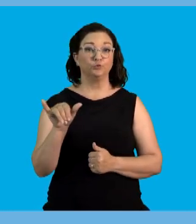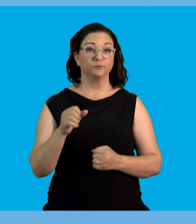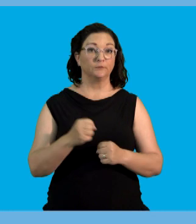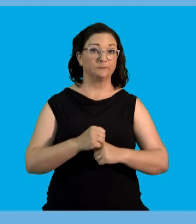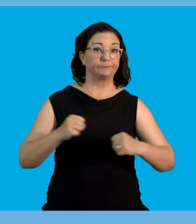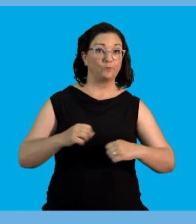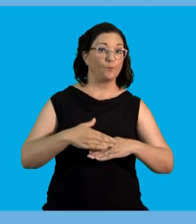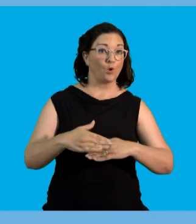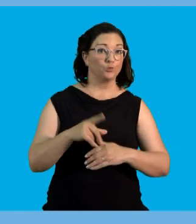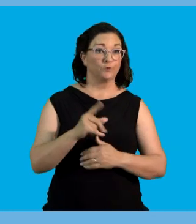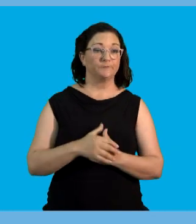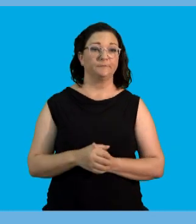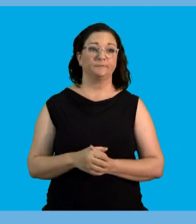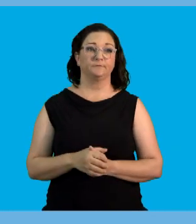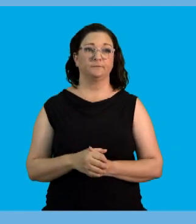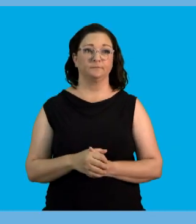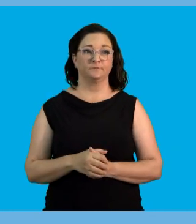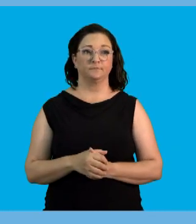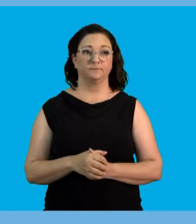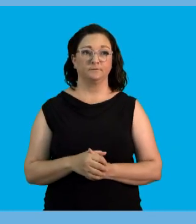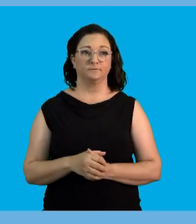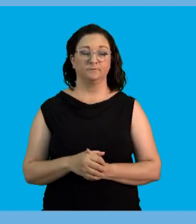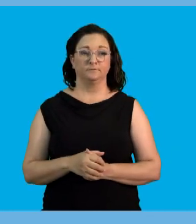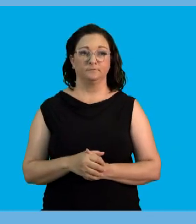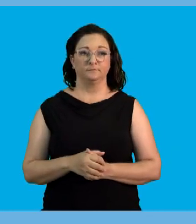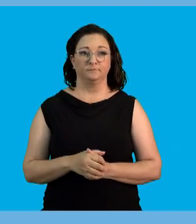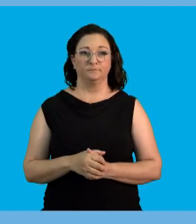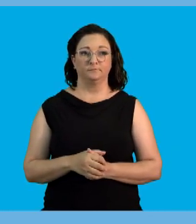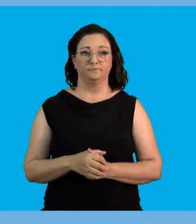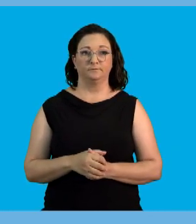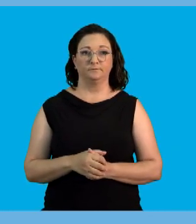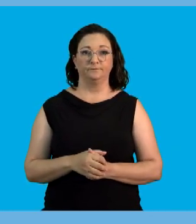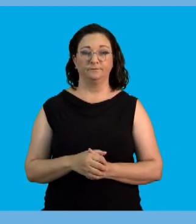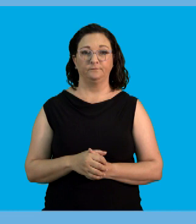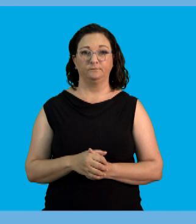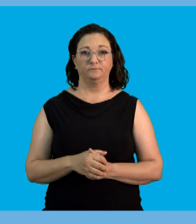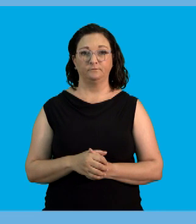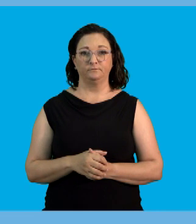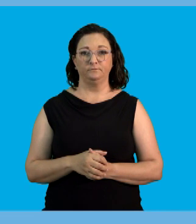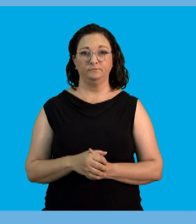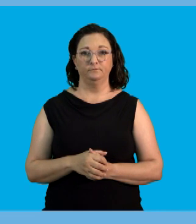which one expands the most? So the most